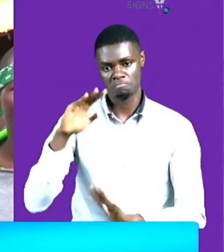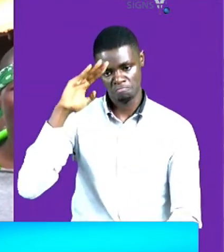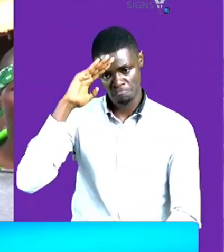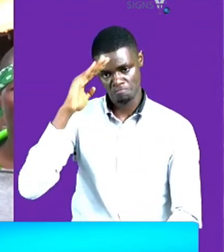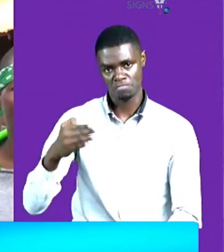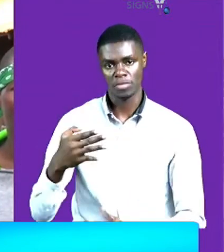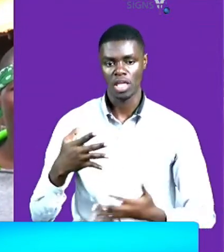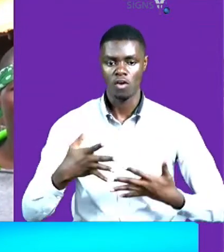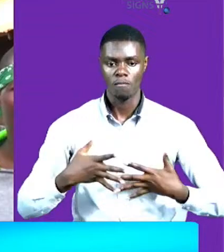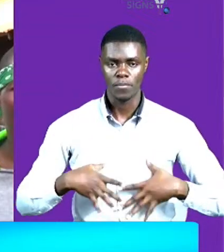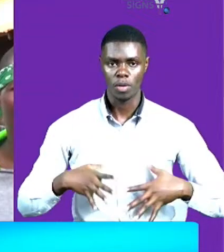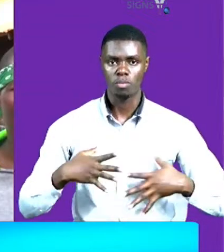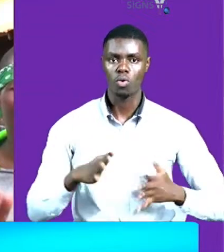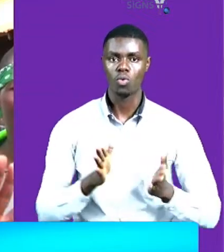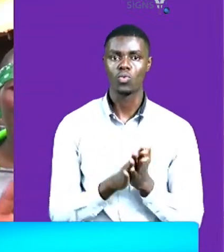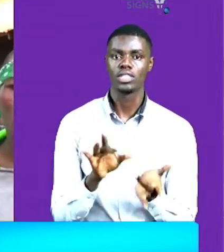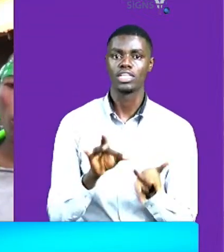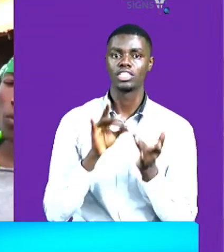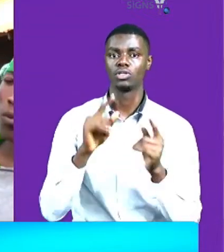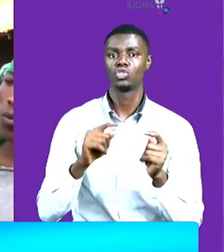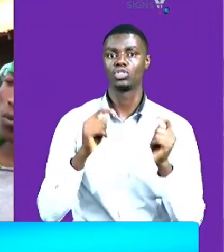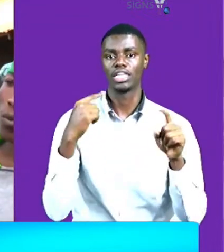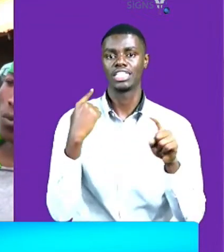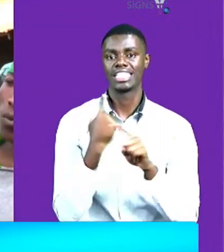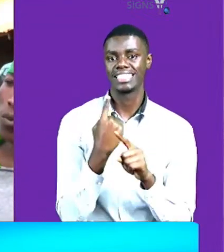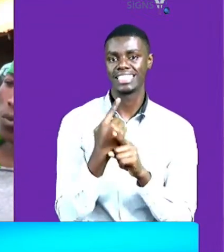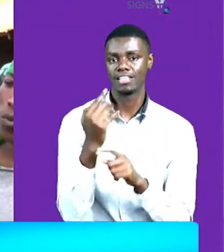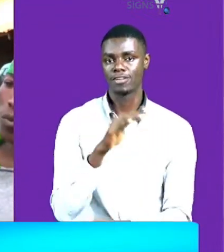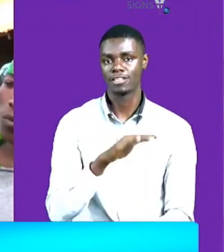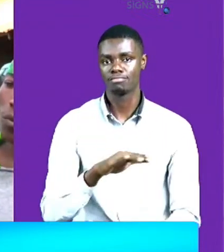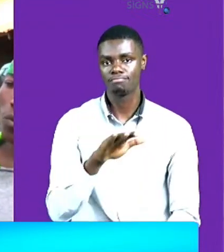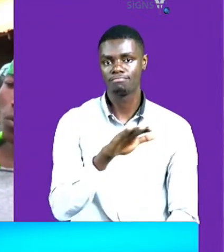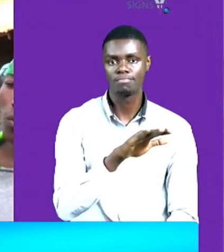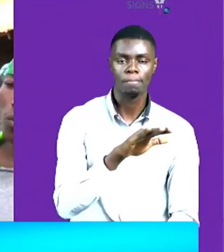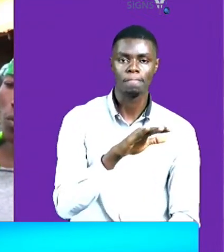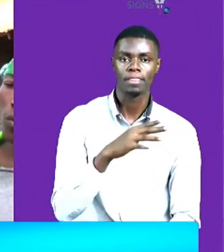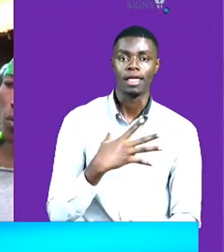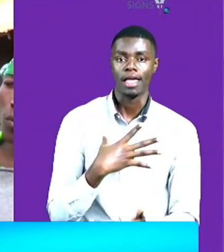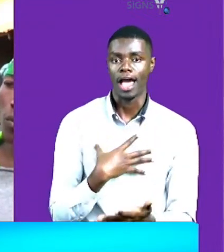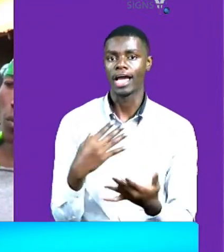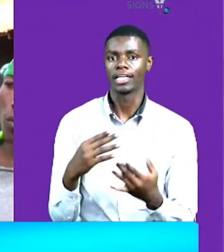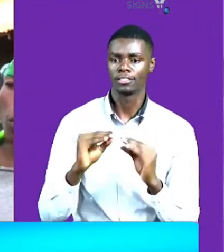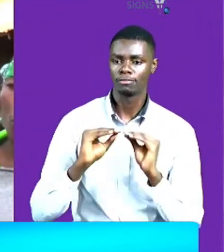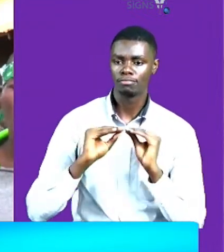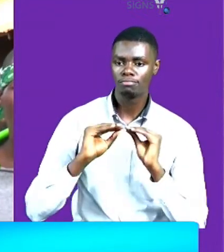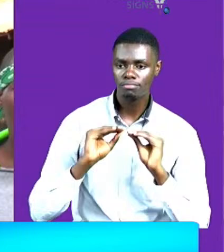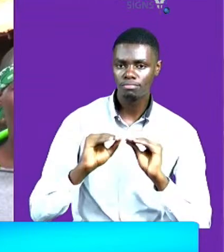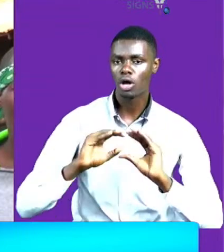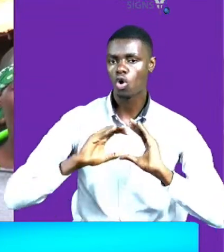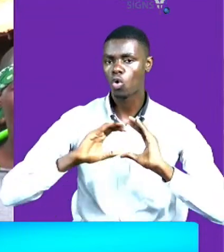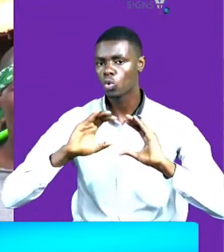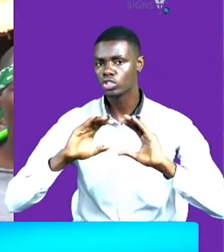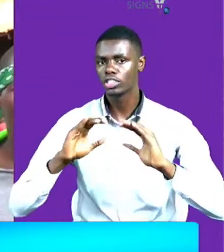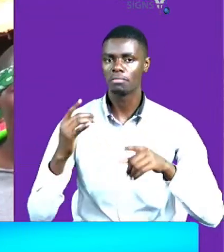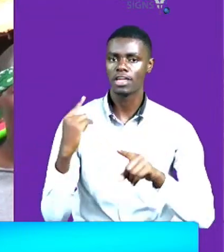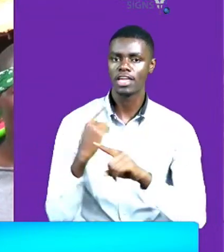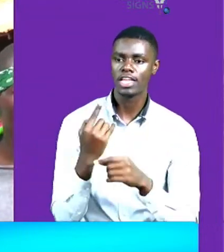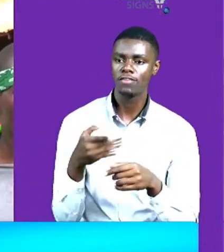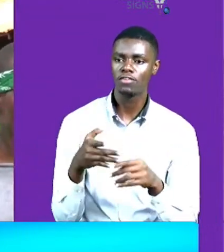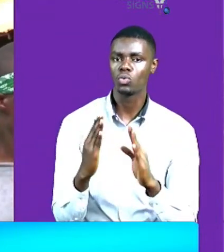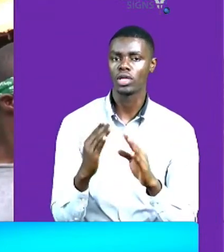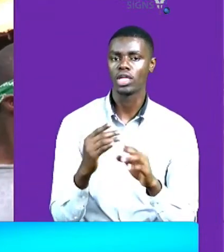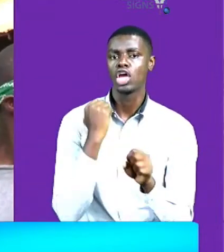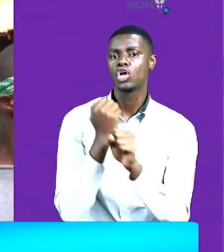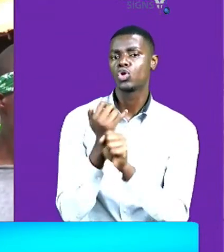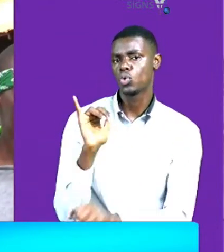with special talents in different areas and equip them in different ways. And by so